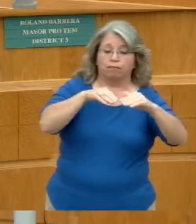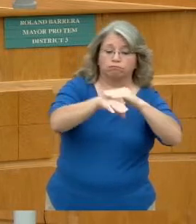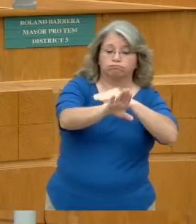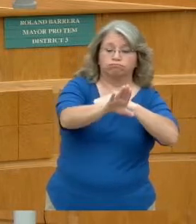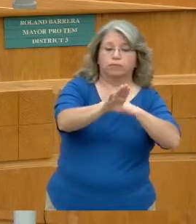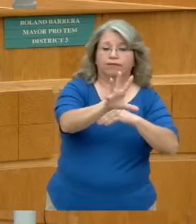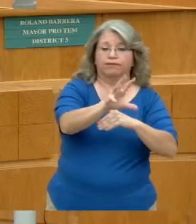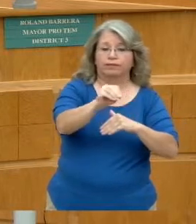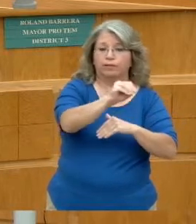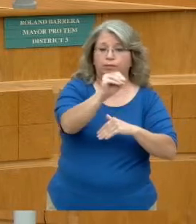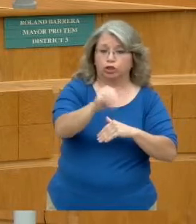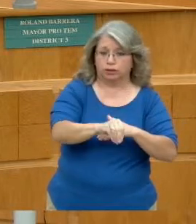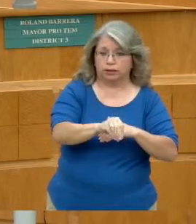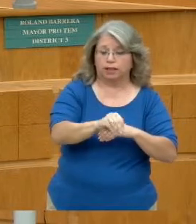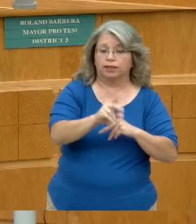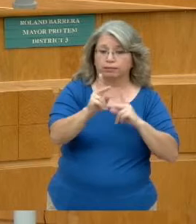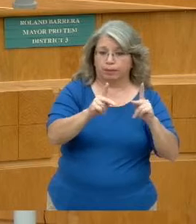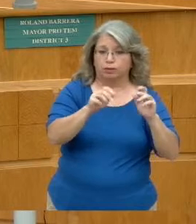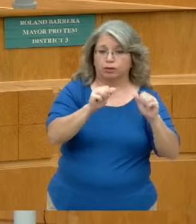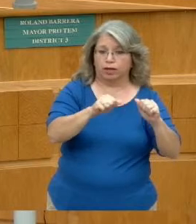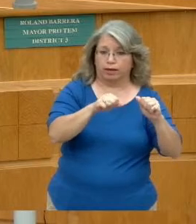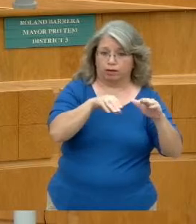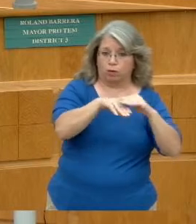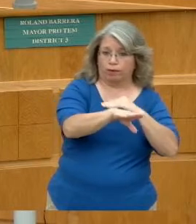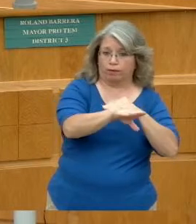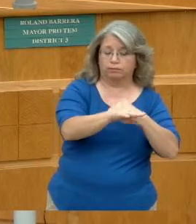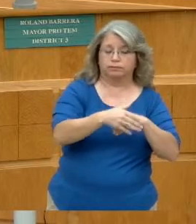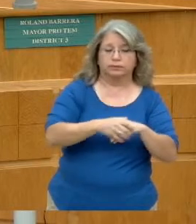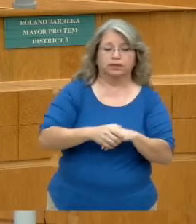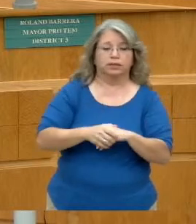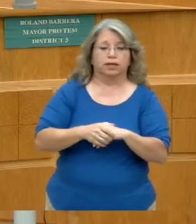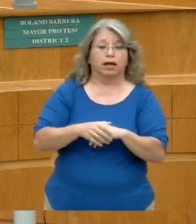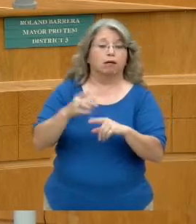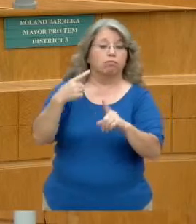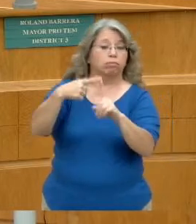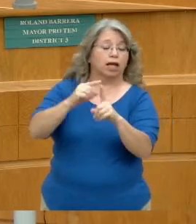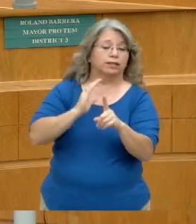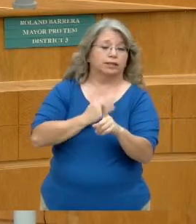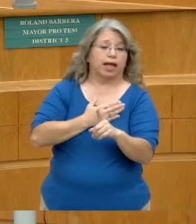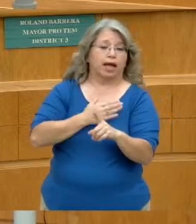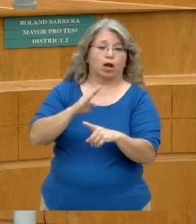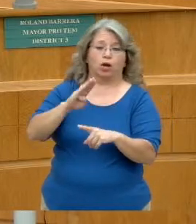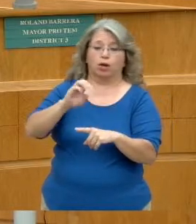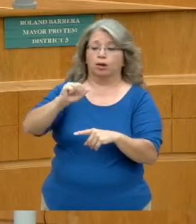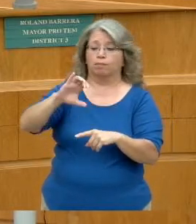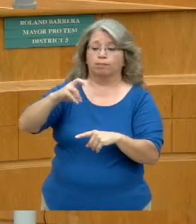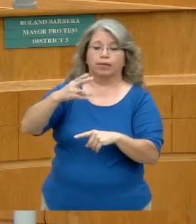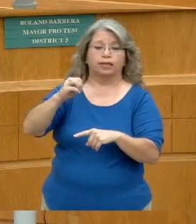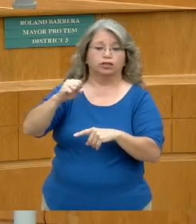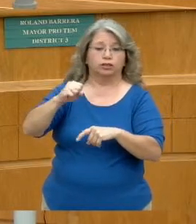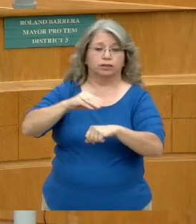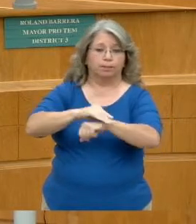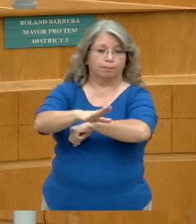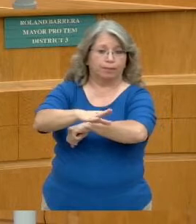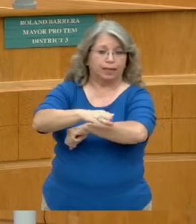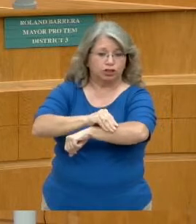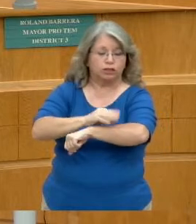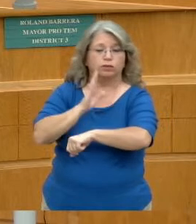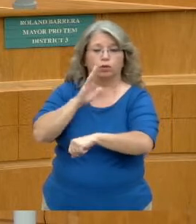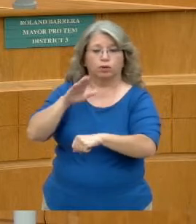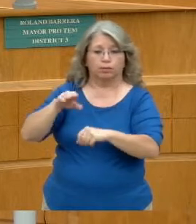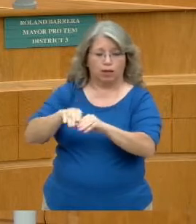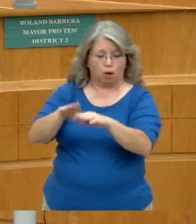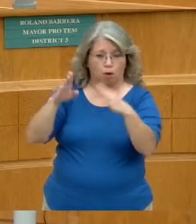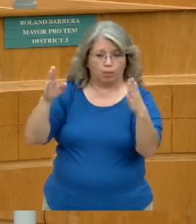are going to be open. And I know many are looking forward to spending time on what I regard as the crown jewel of